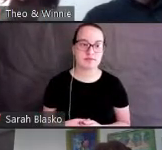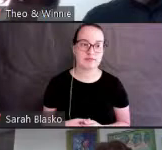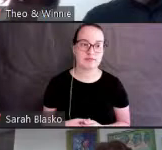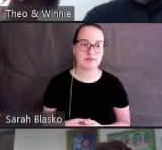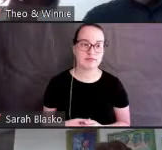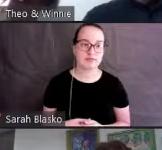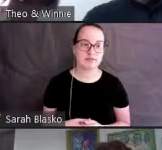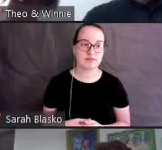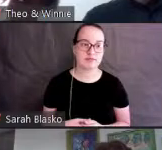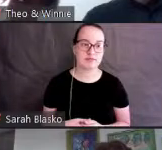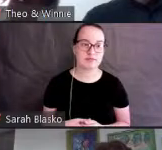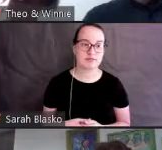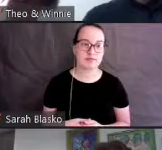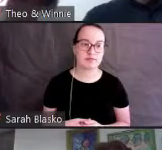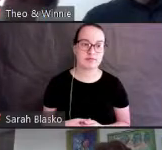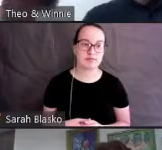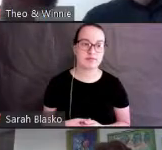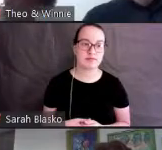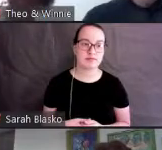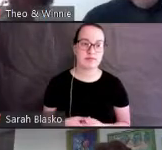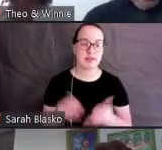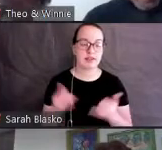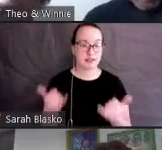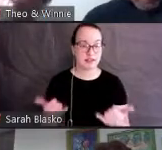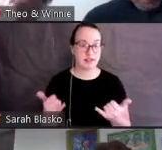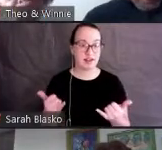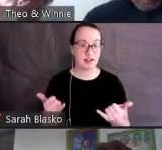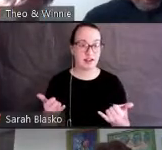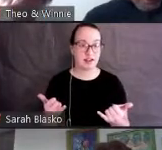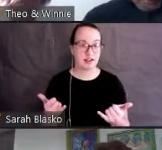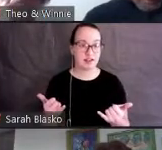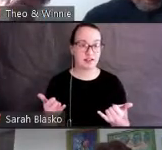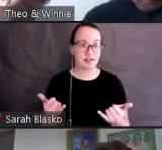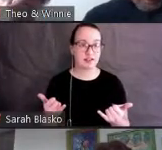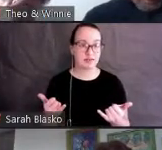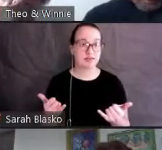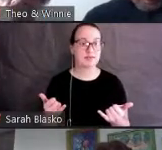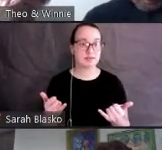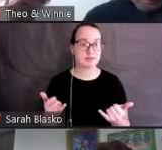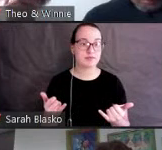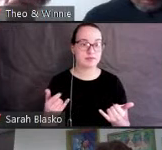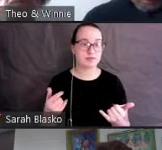we have sped up that great moment just a little.